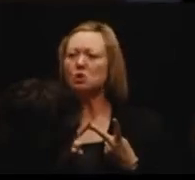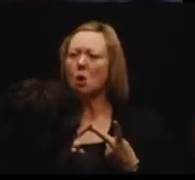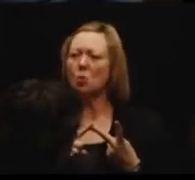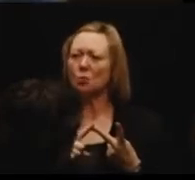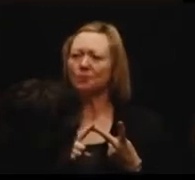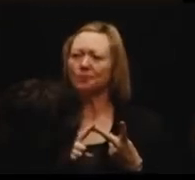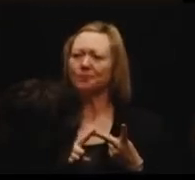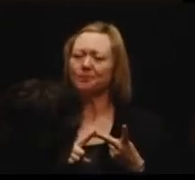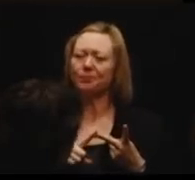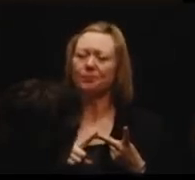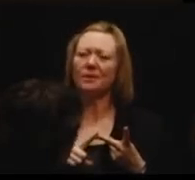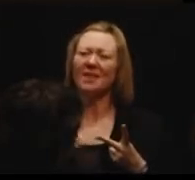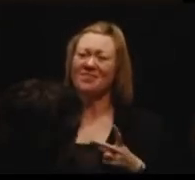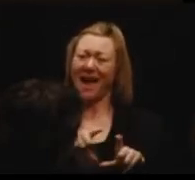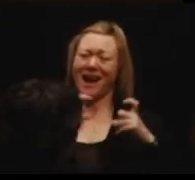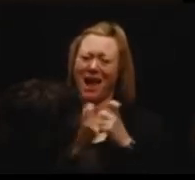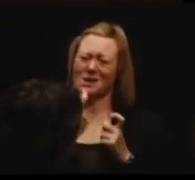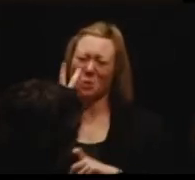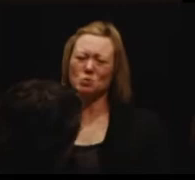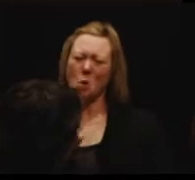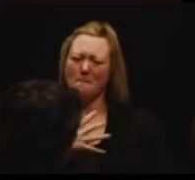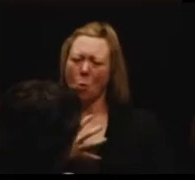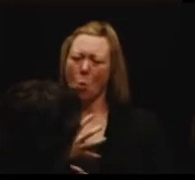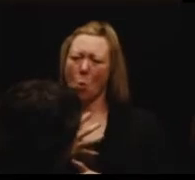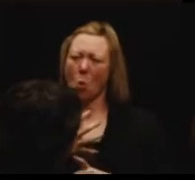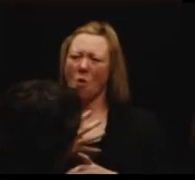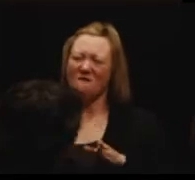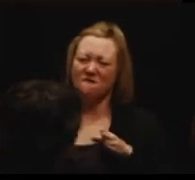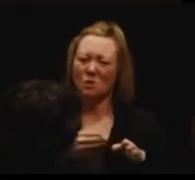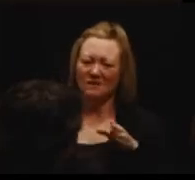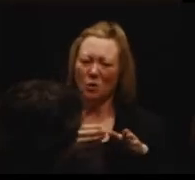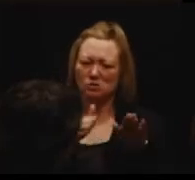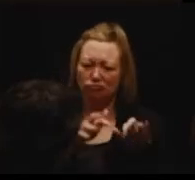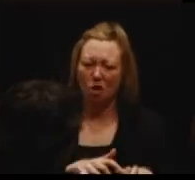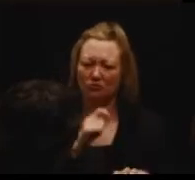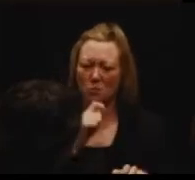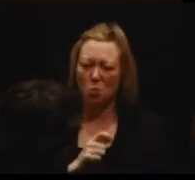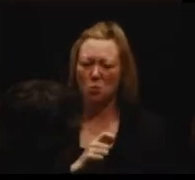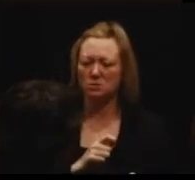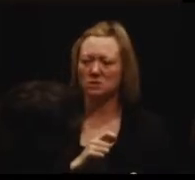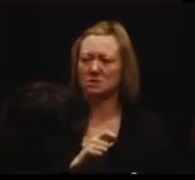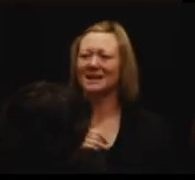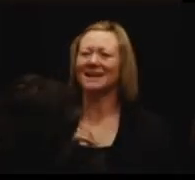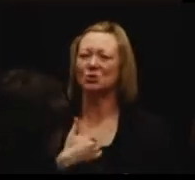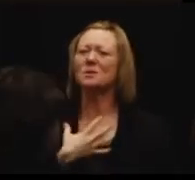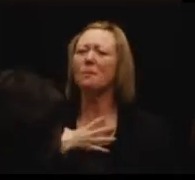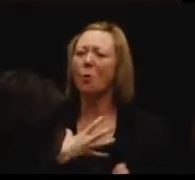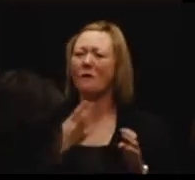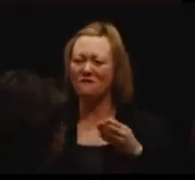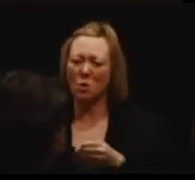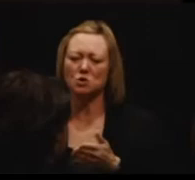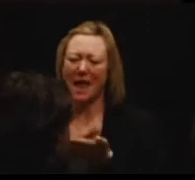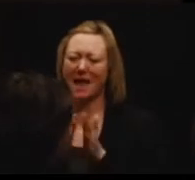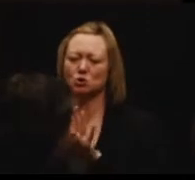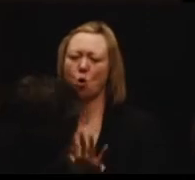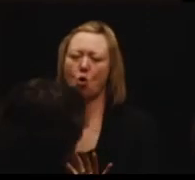in that class, there was a lot more emphasis on like writing reports and doing stuff, and I think there needs to be more of that emphasis on the hands-on in